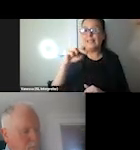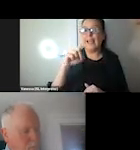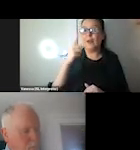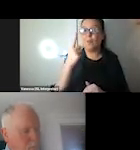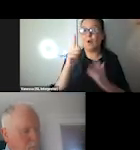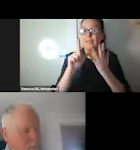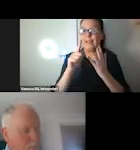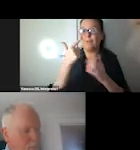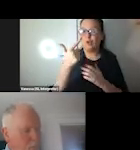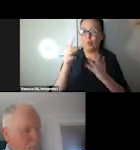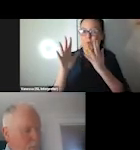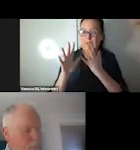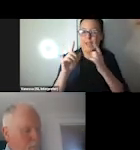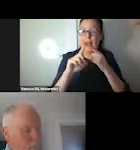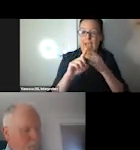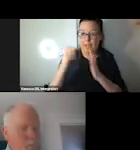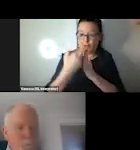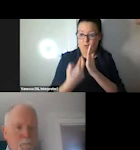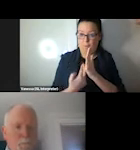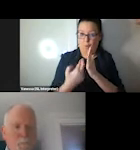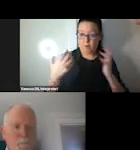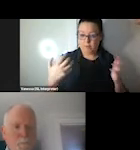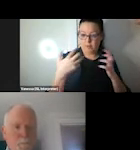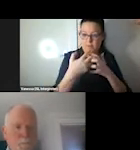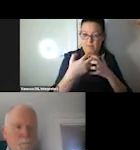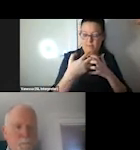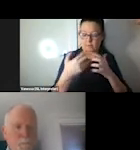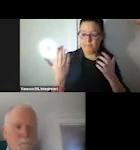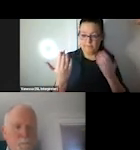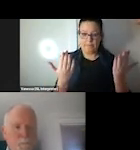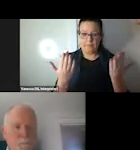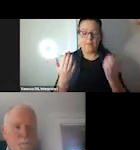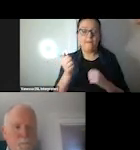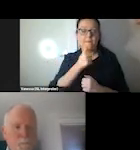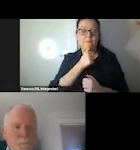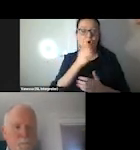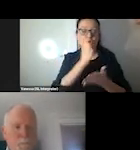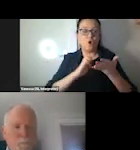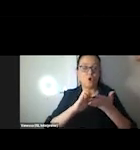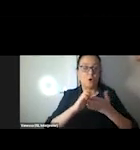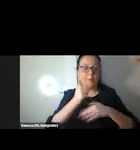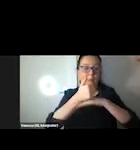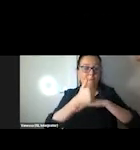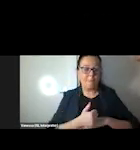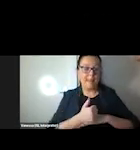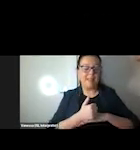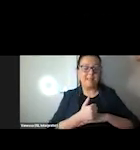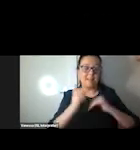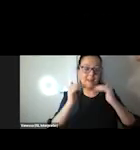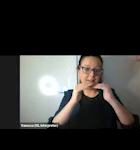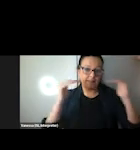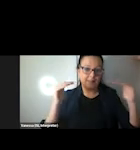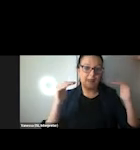technical reports that accompany them are, in fact, the first European-based standard on accessibility and usability to the